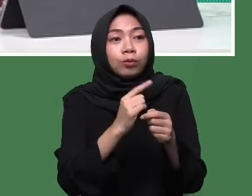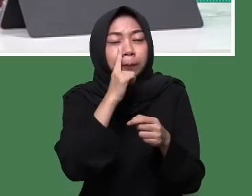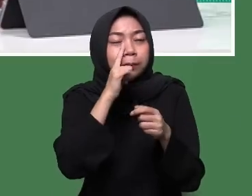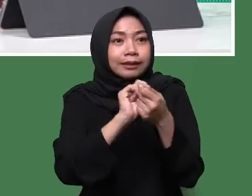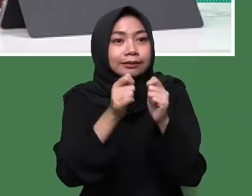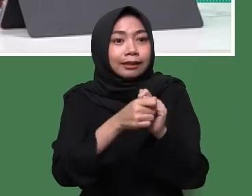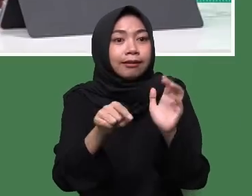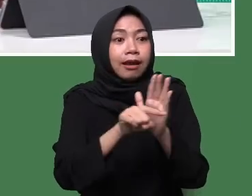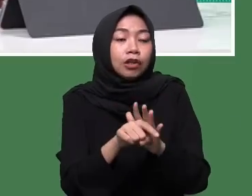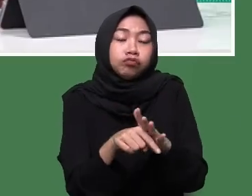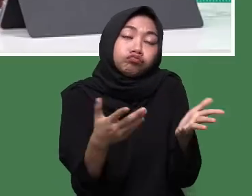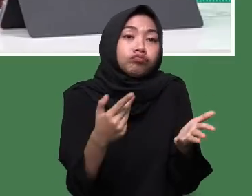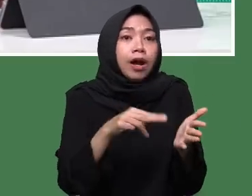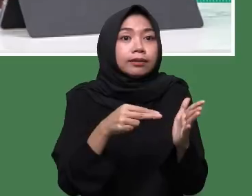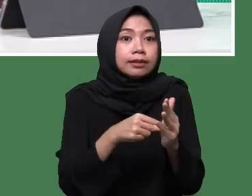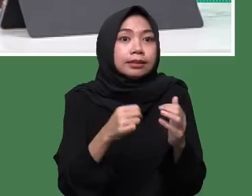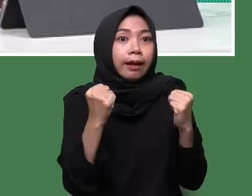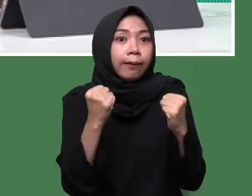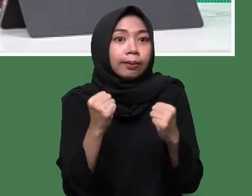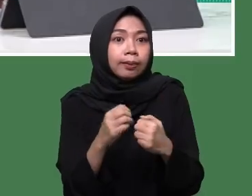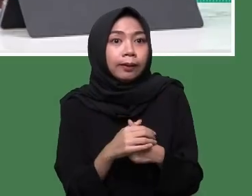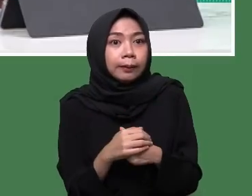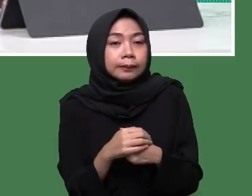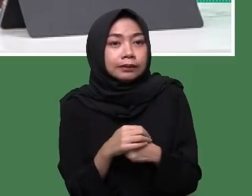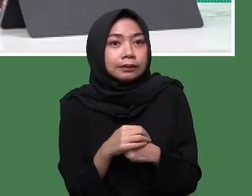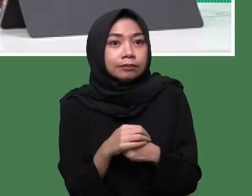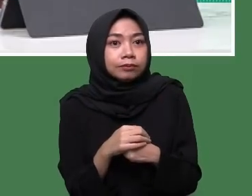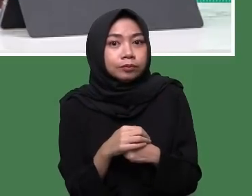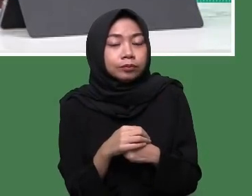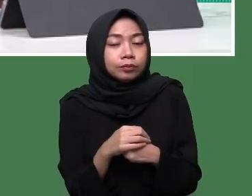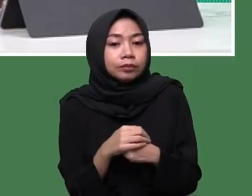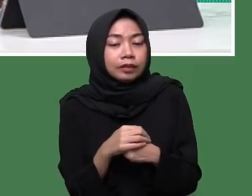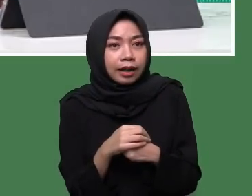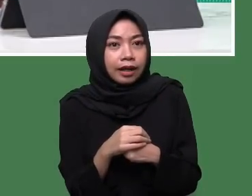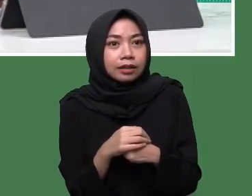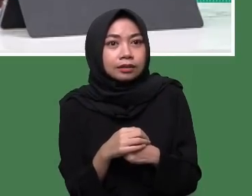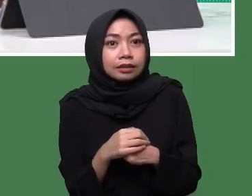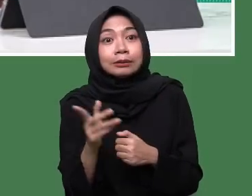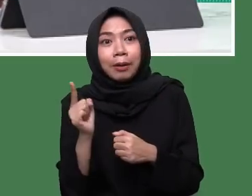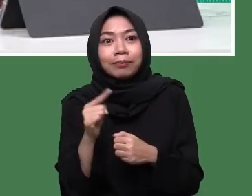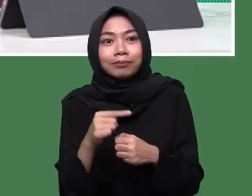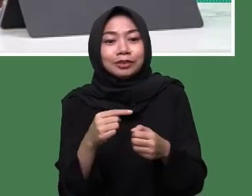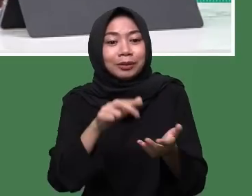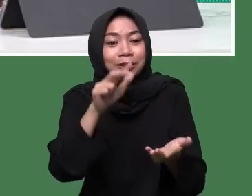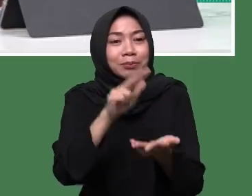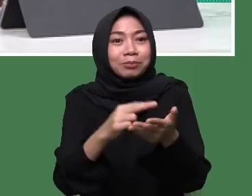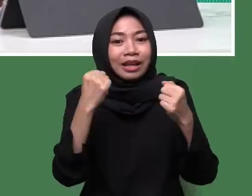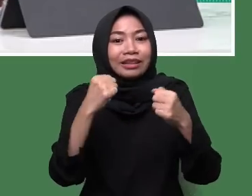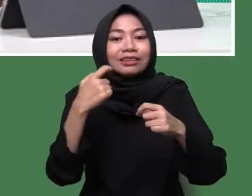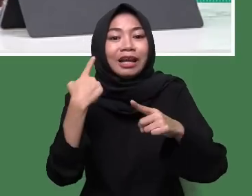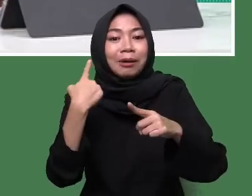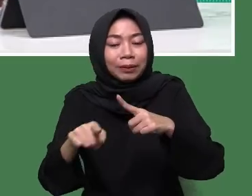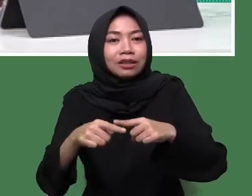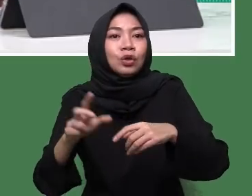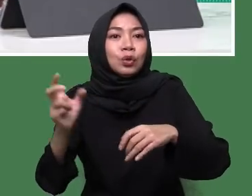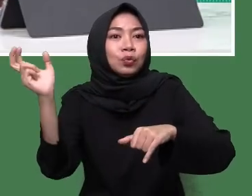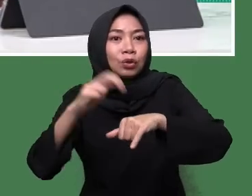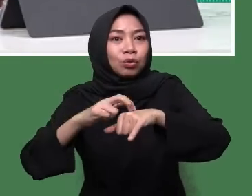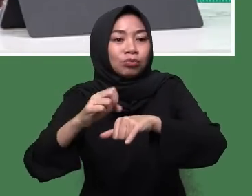after recovered. And of course, the virus can be also still circulating in the environment. So that's